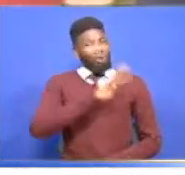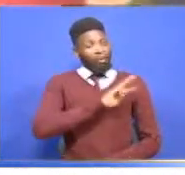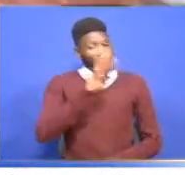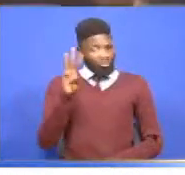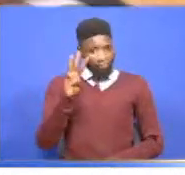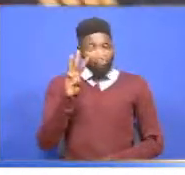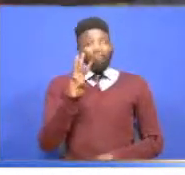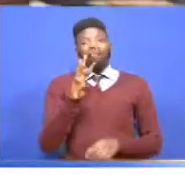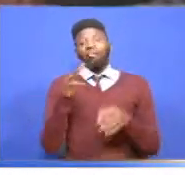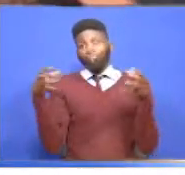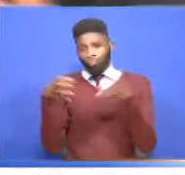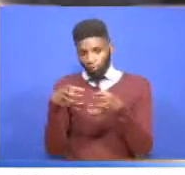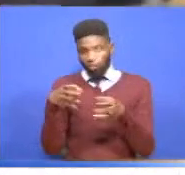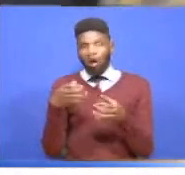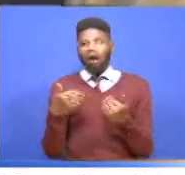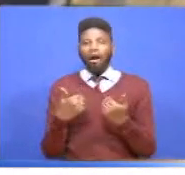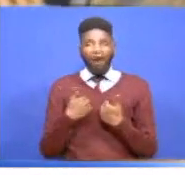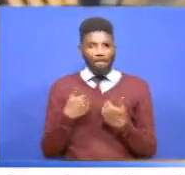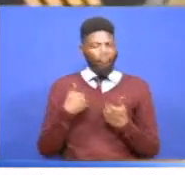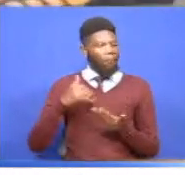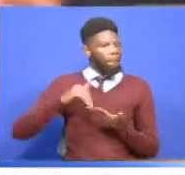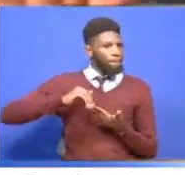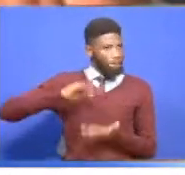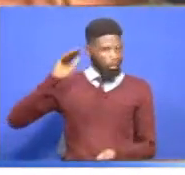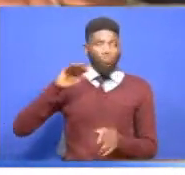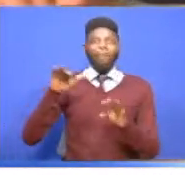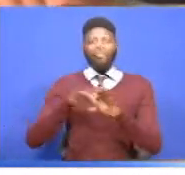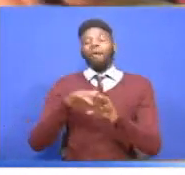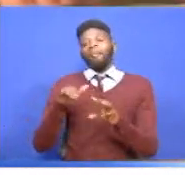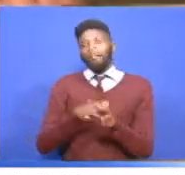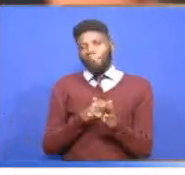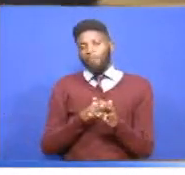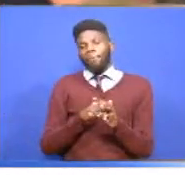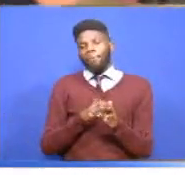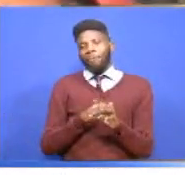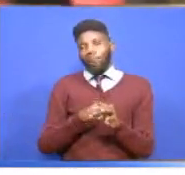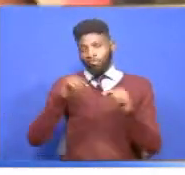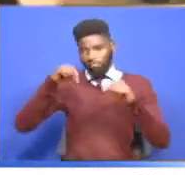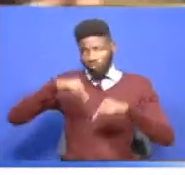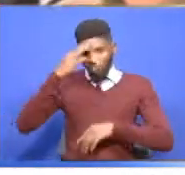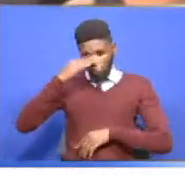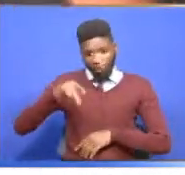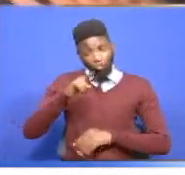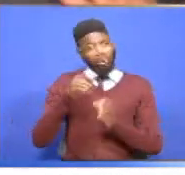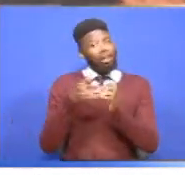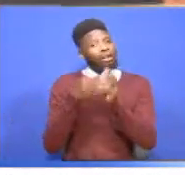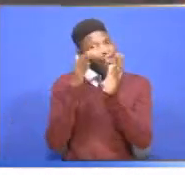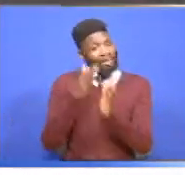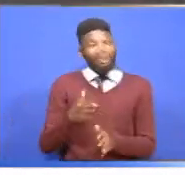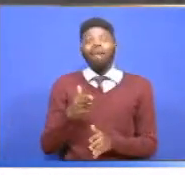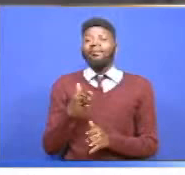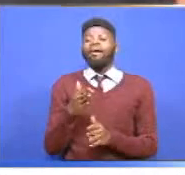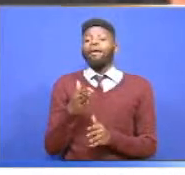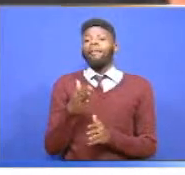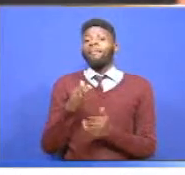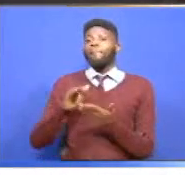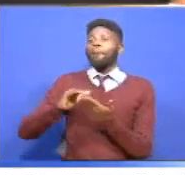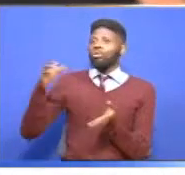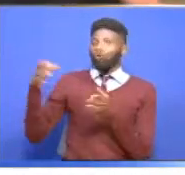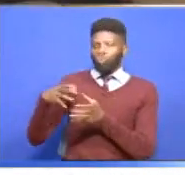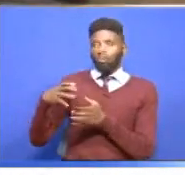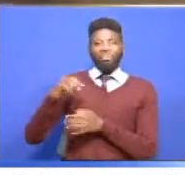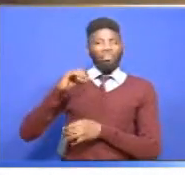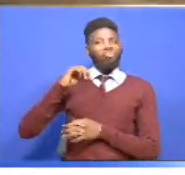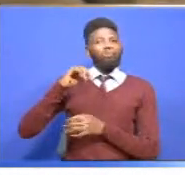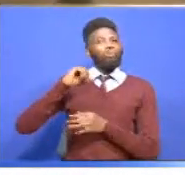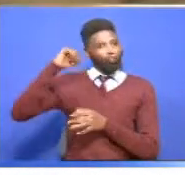majority in this house. You are the leader of the majority party. There are those who have argued that Wiper